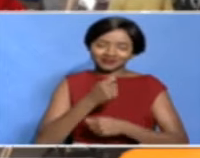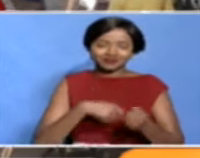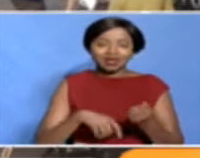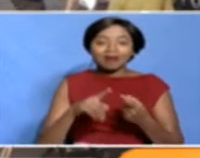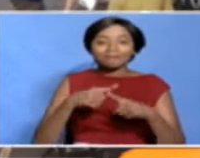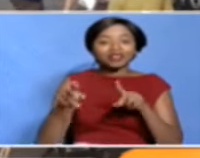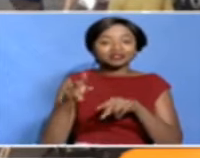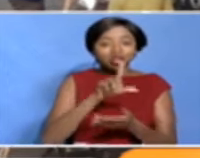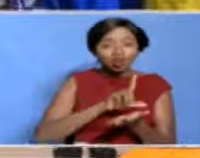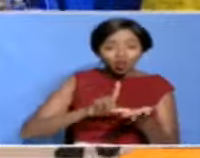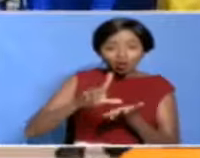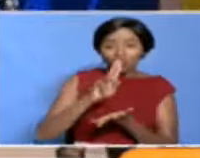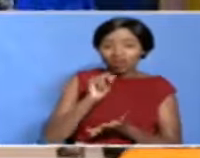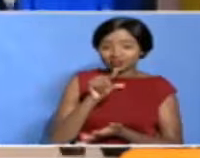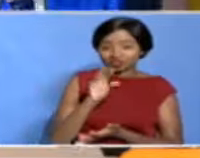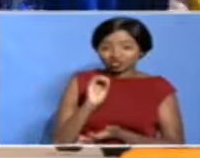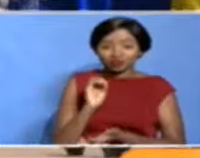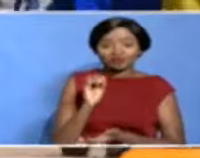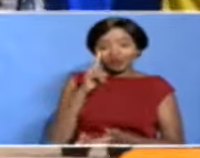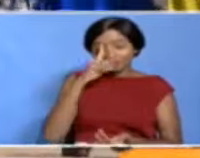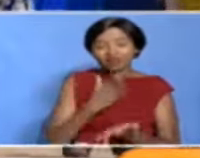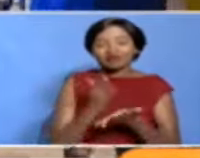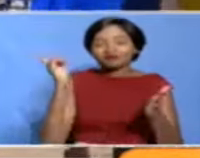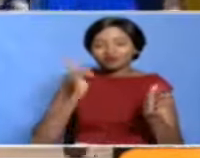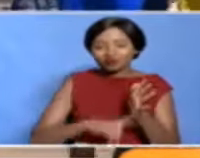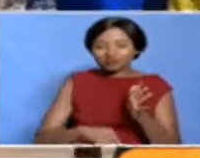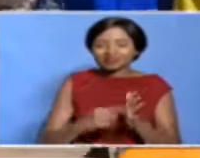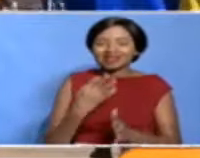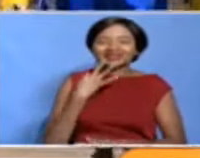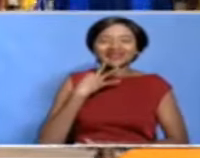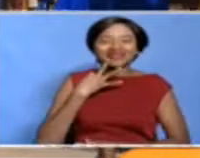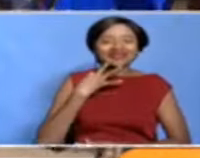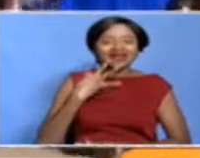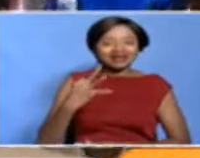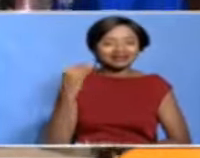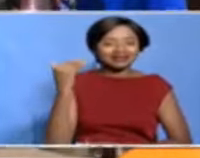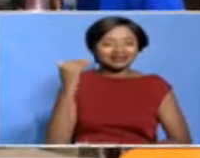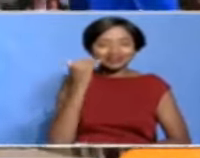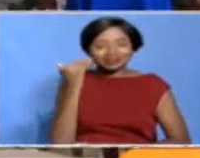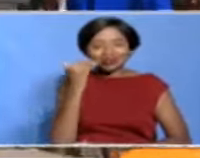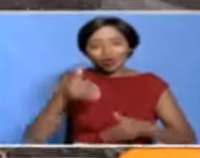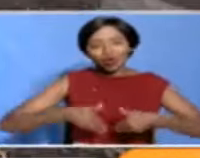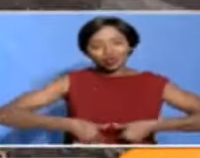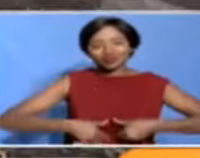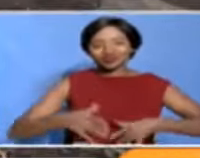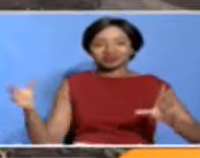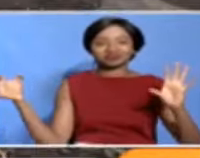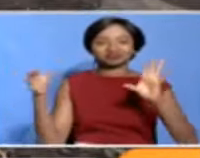that close to 300 Isiolo youths have joined terror groups in Somalia and abroad.